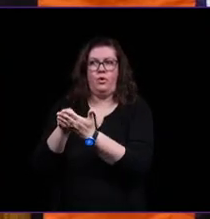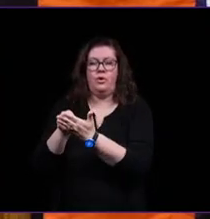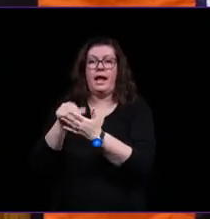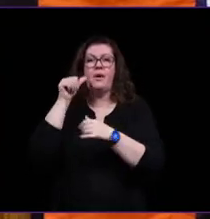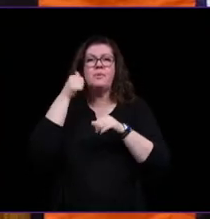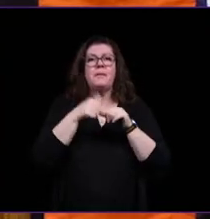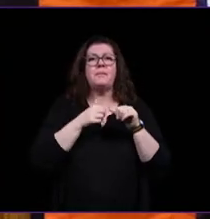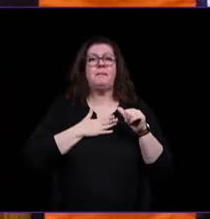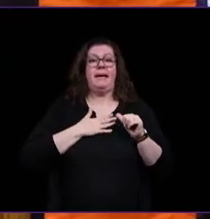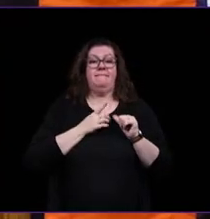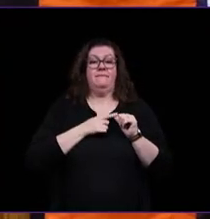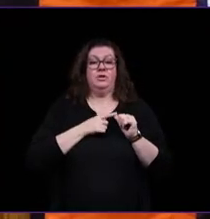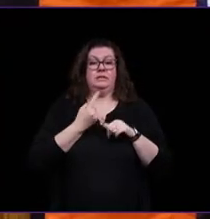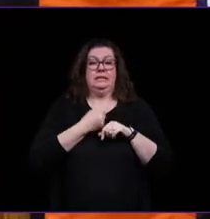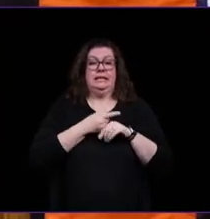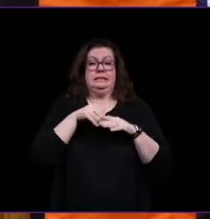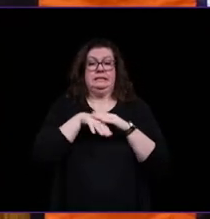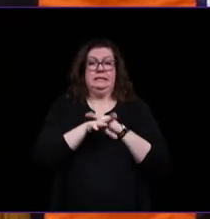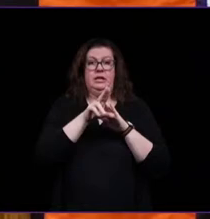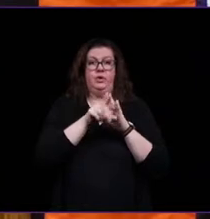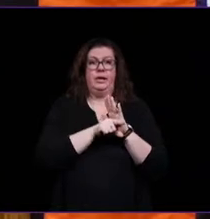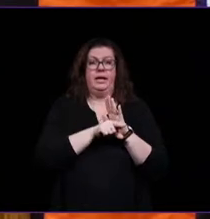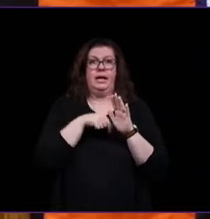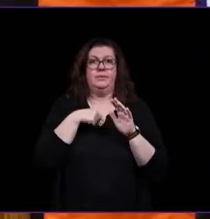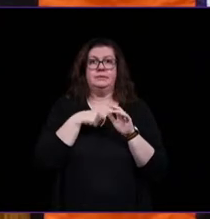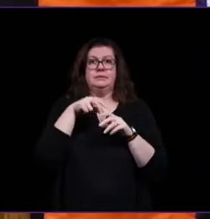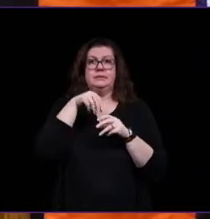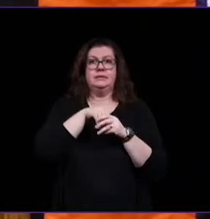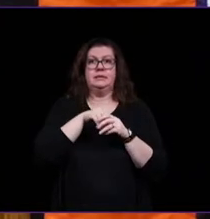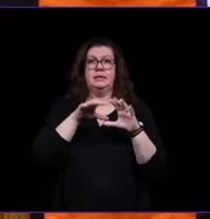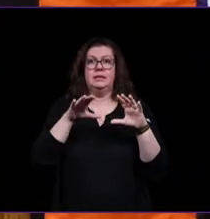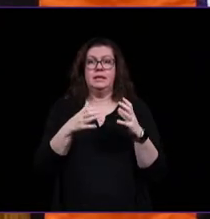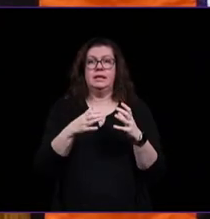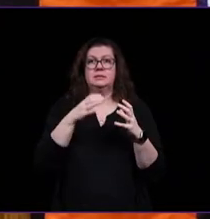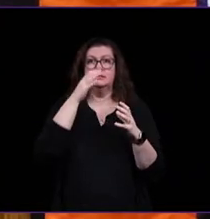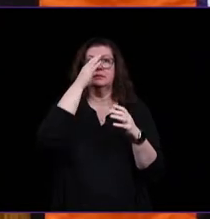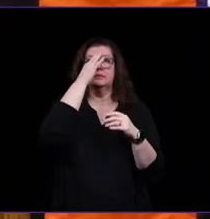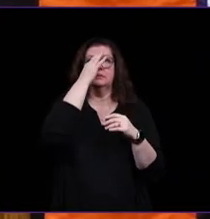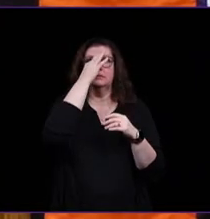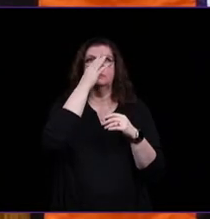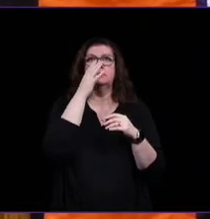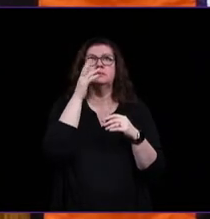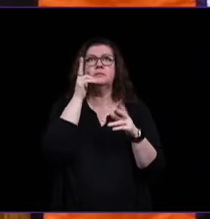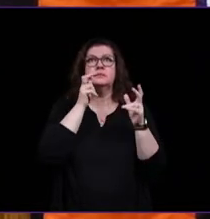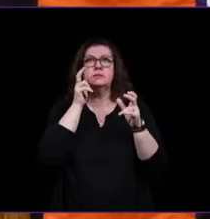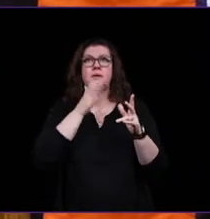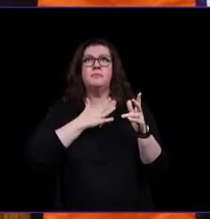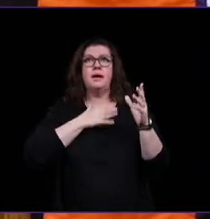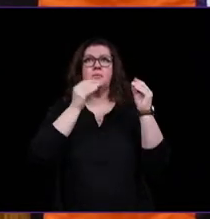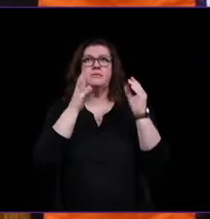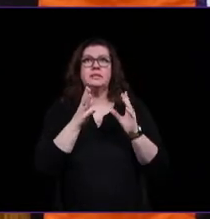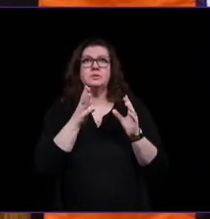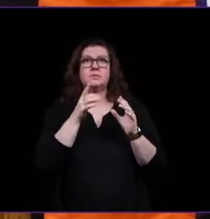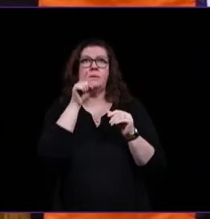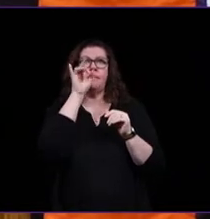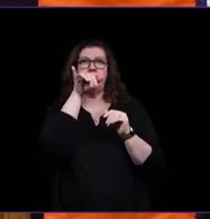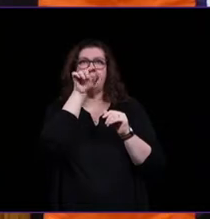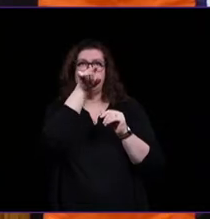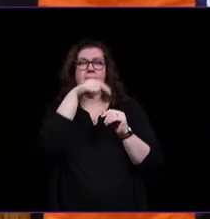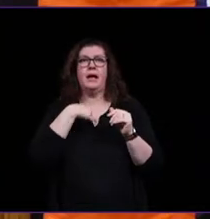as an undergraduate student sitting in the classroom listening to my professor. And I knew that was exactly what I wanted